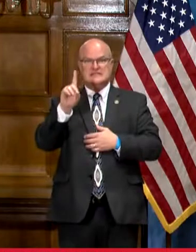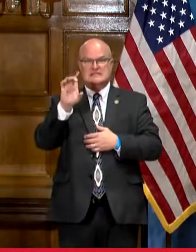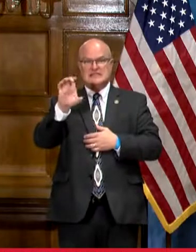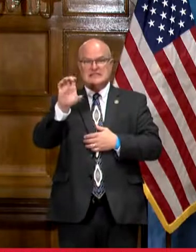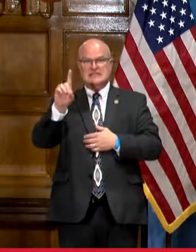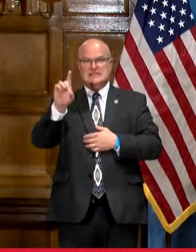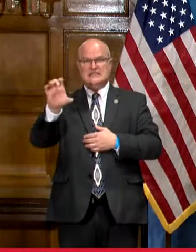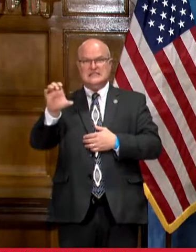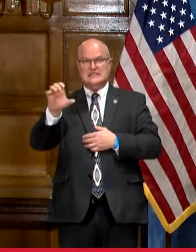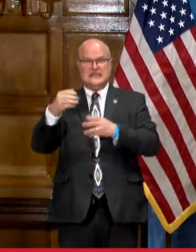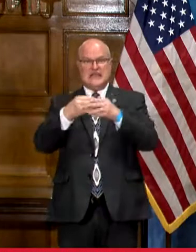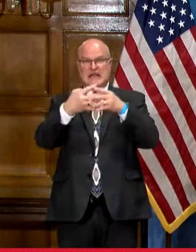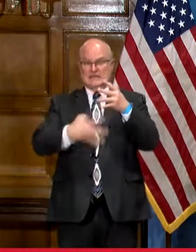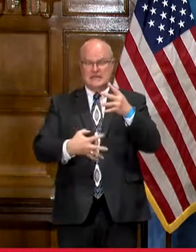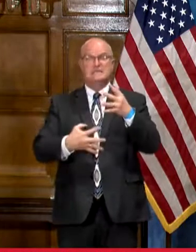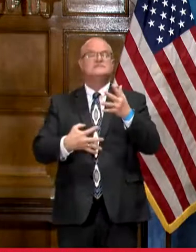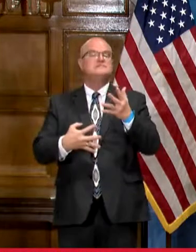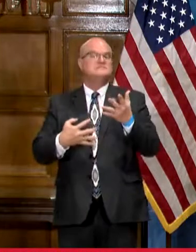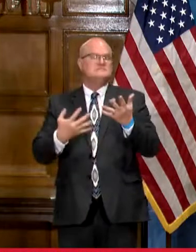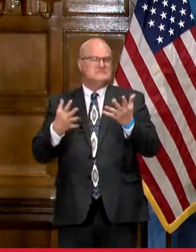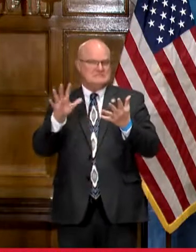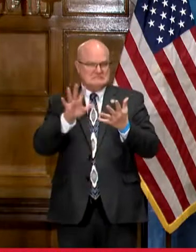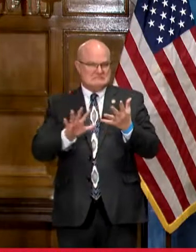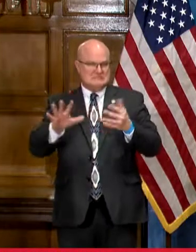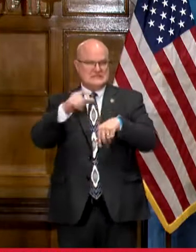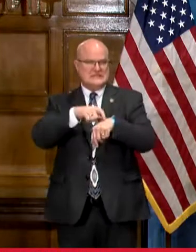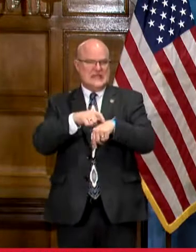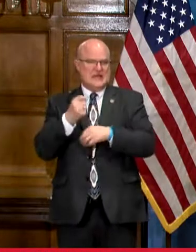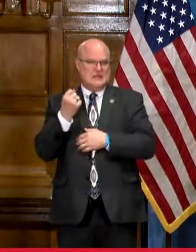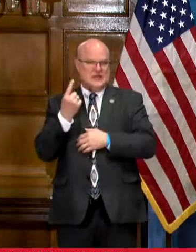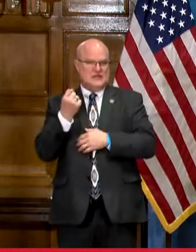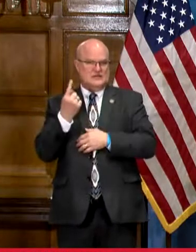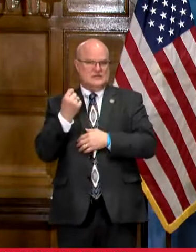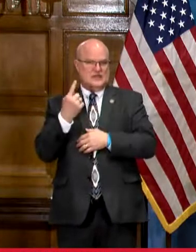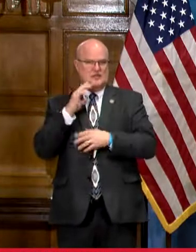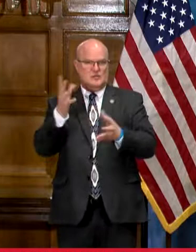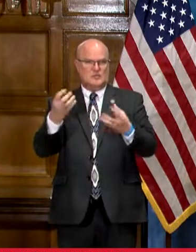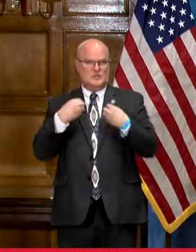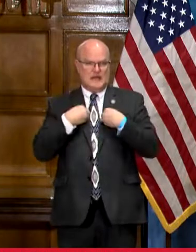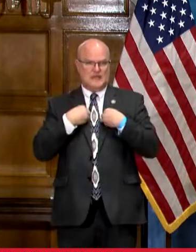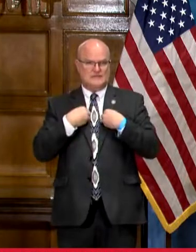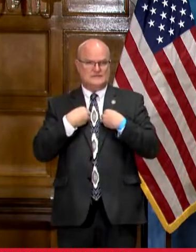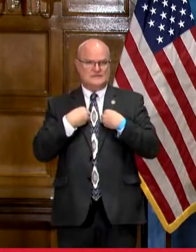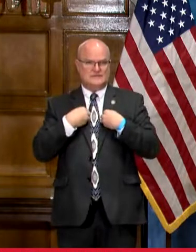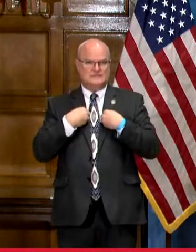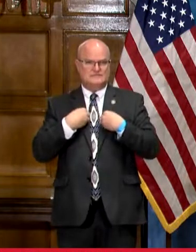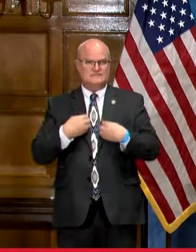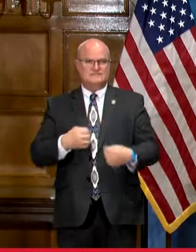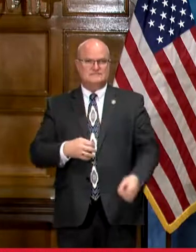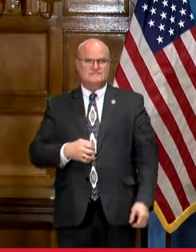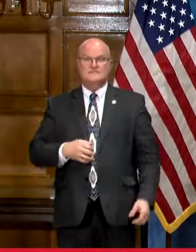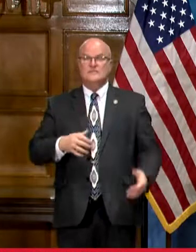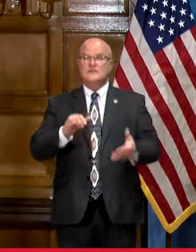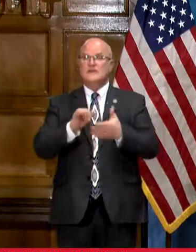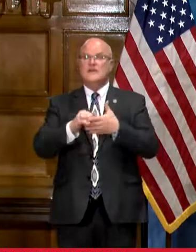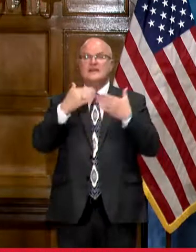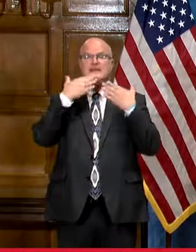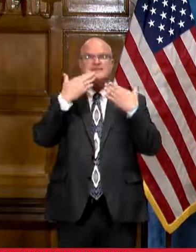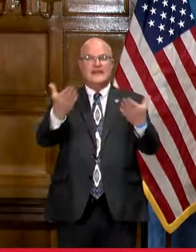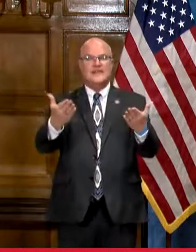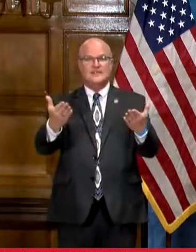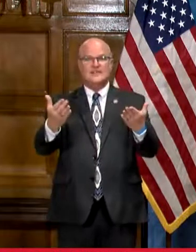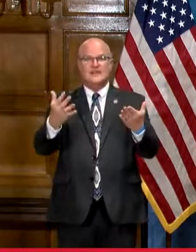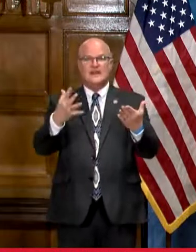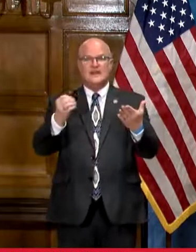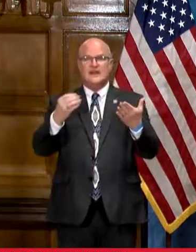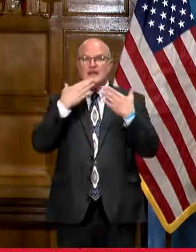but that's approximately the time frame that I understand will be provided. With that, thank you,